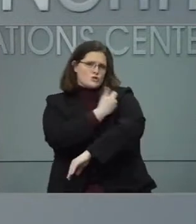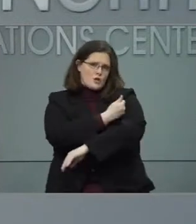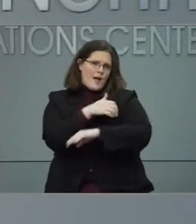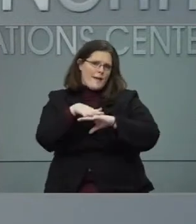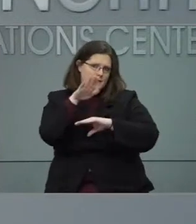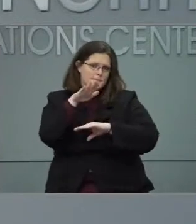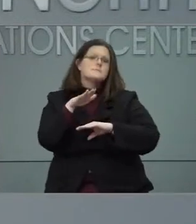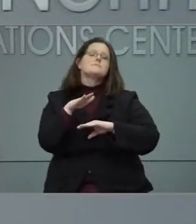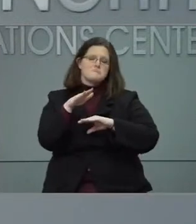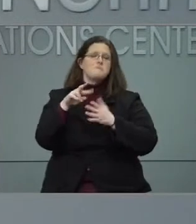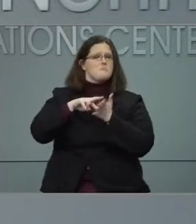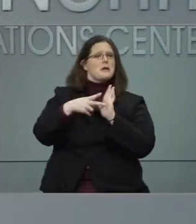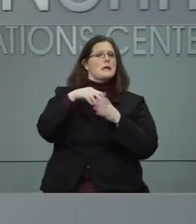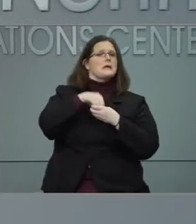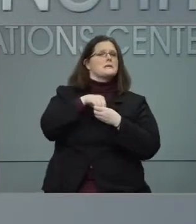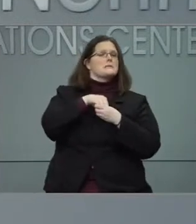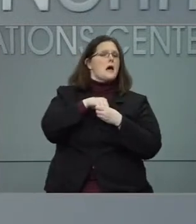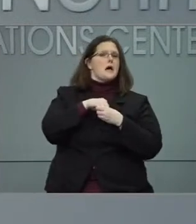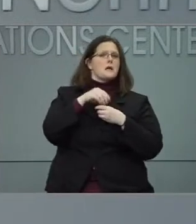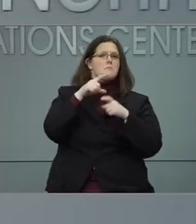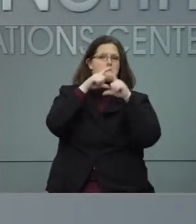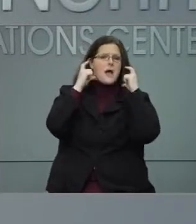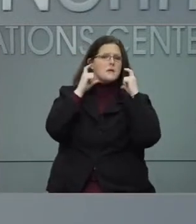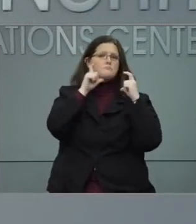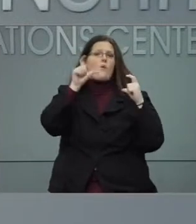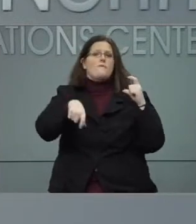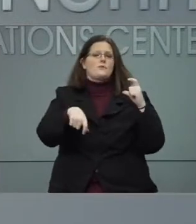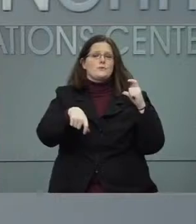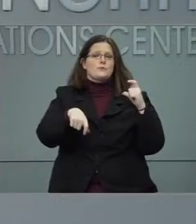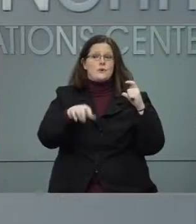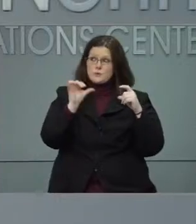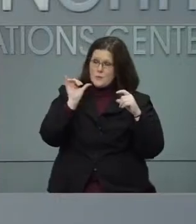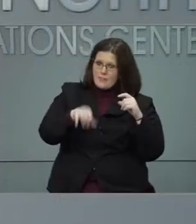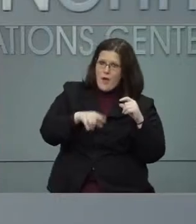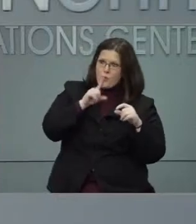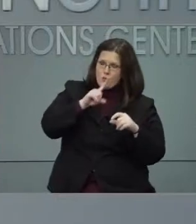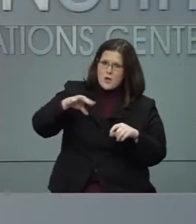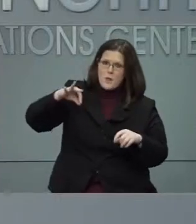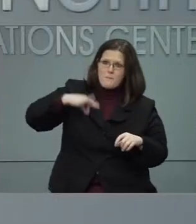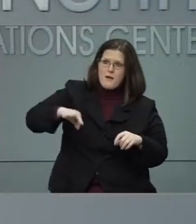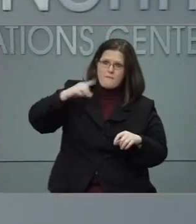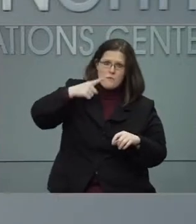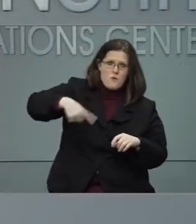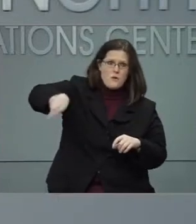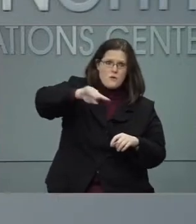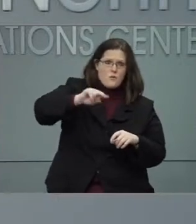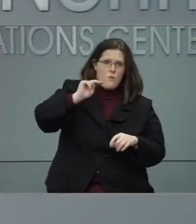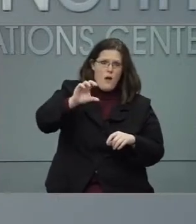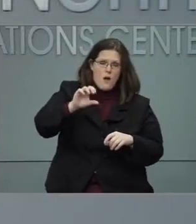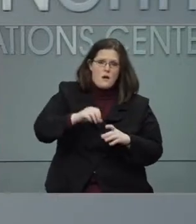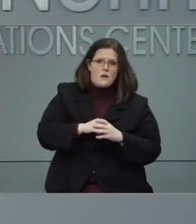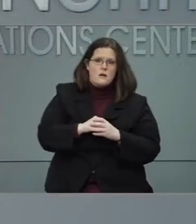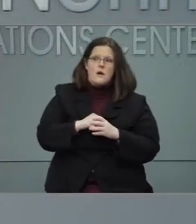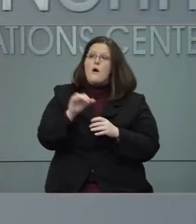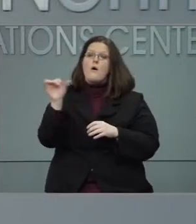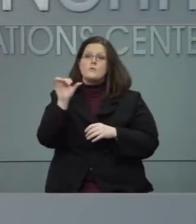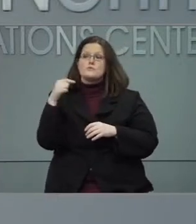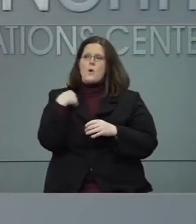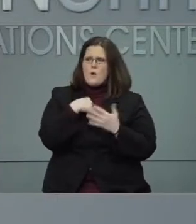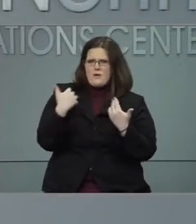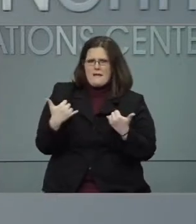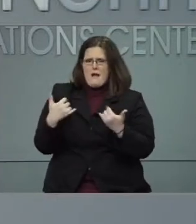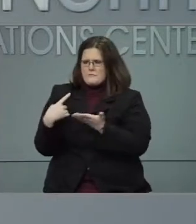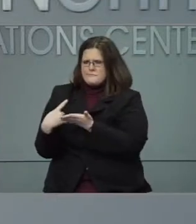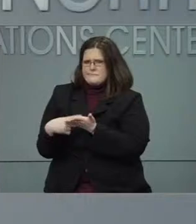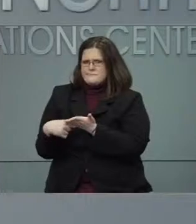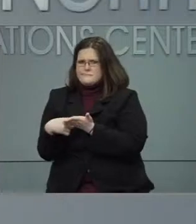mask mandate. So that is a real incentive. We're also talking about other things with local groups, and